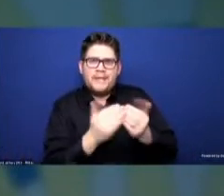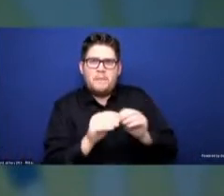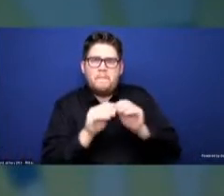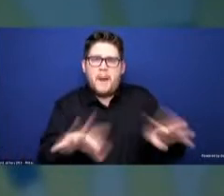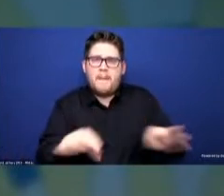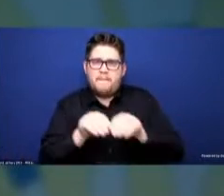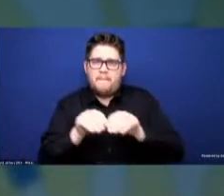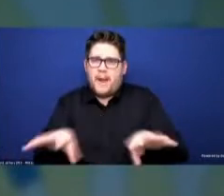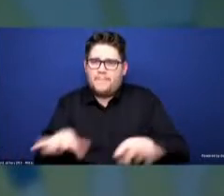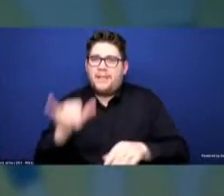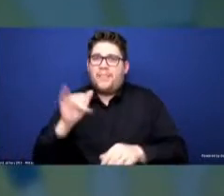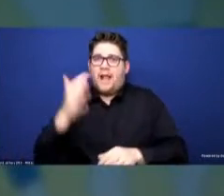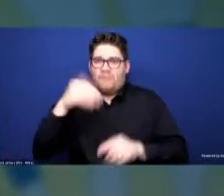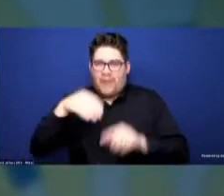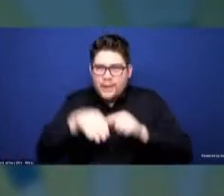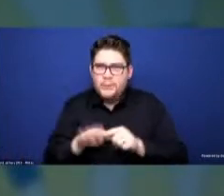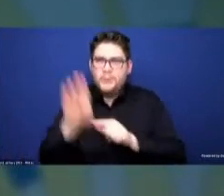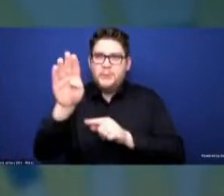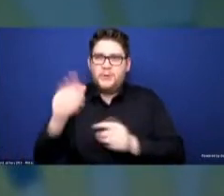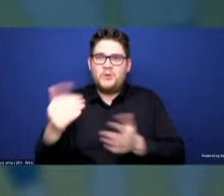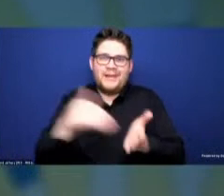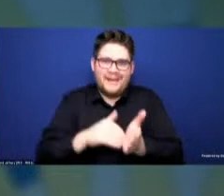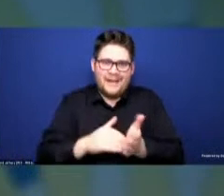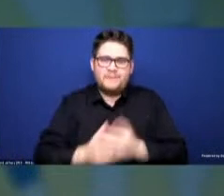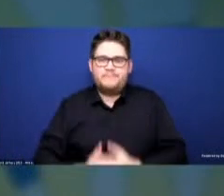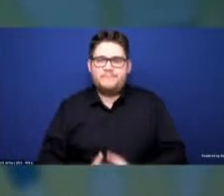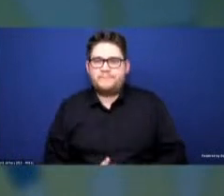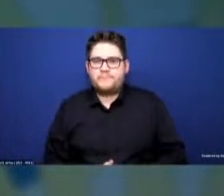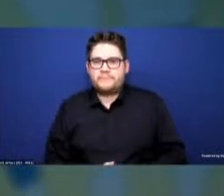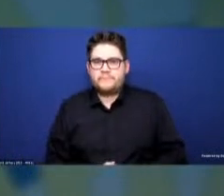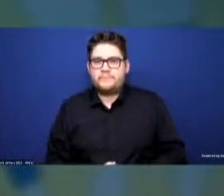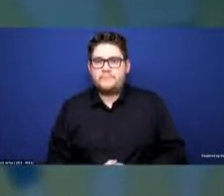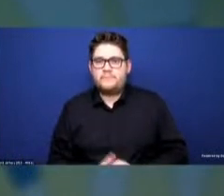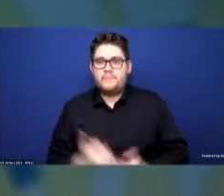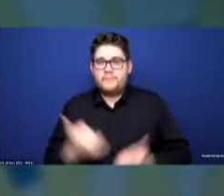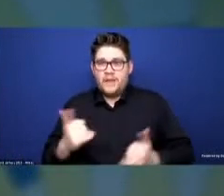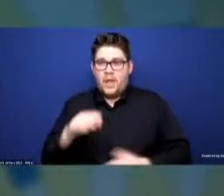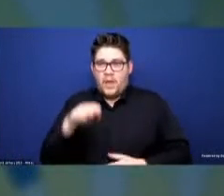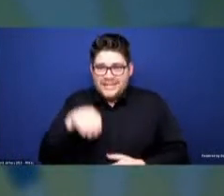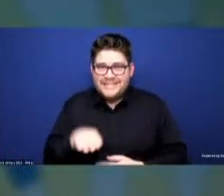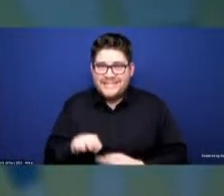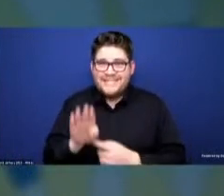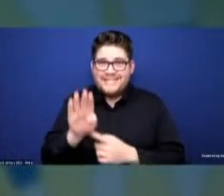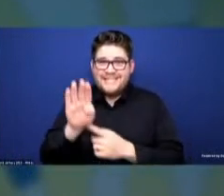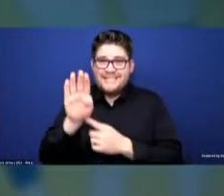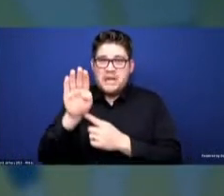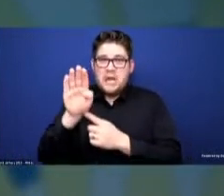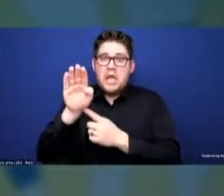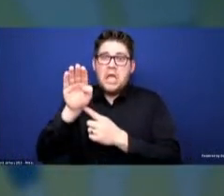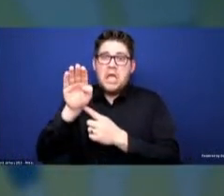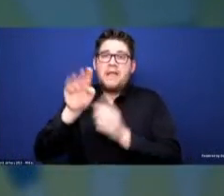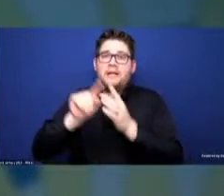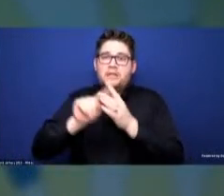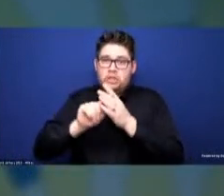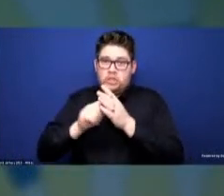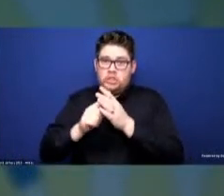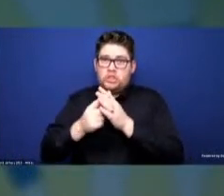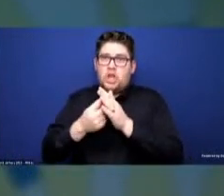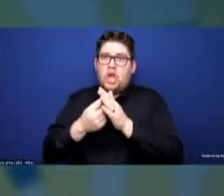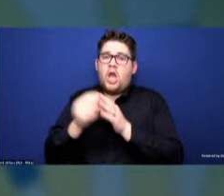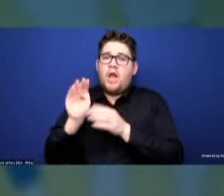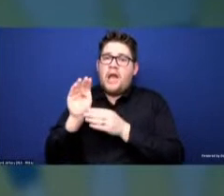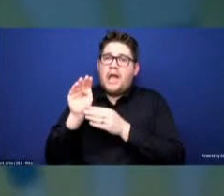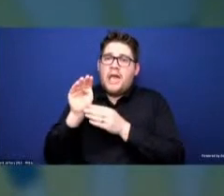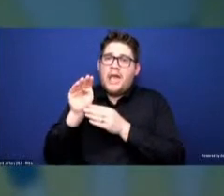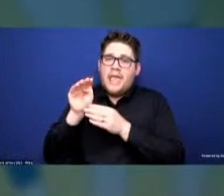week due to the actions that we took about 10 days ago. What